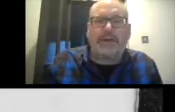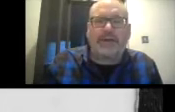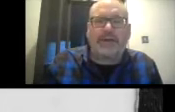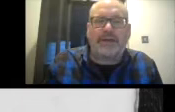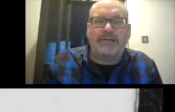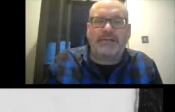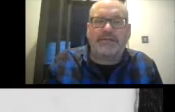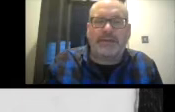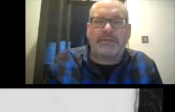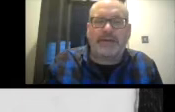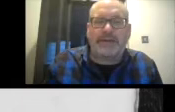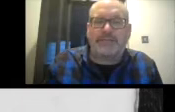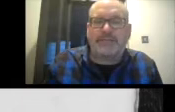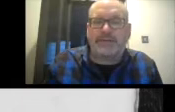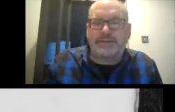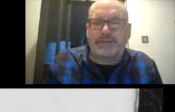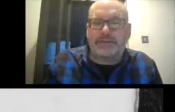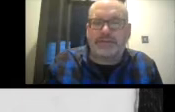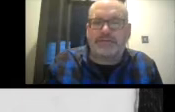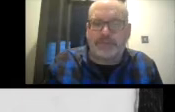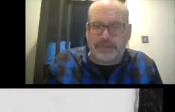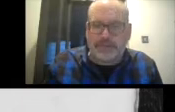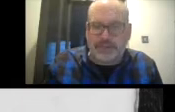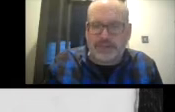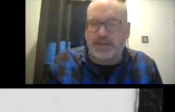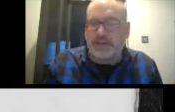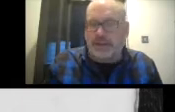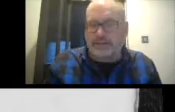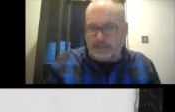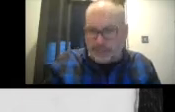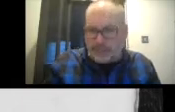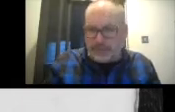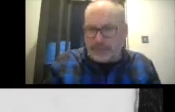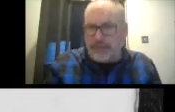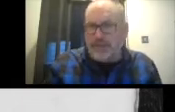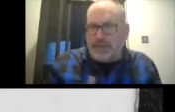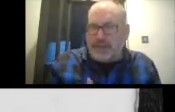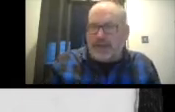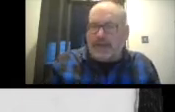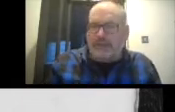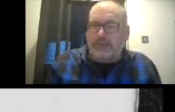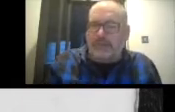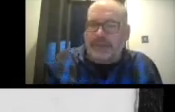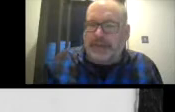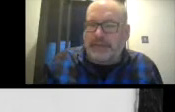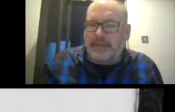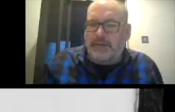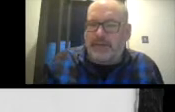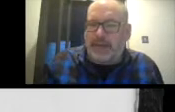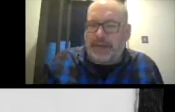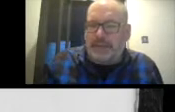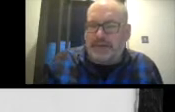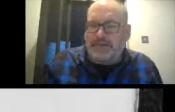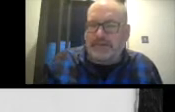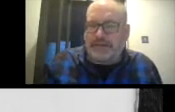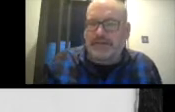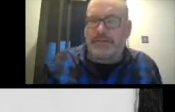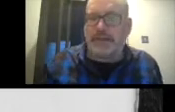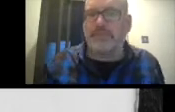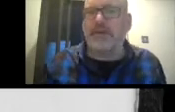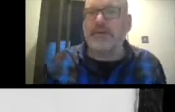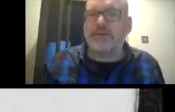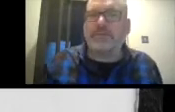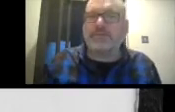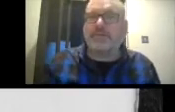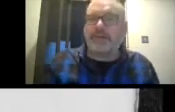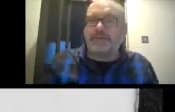and Thomas James Lockie from Somersetshire, so they were both English, they were imprisoned in